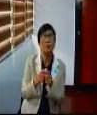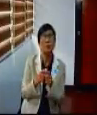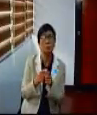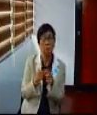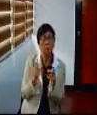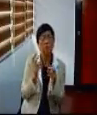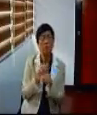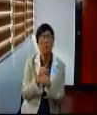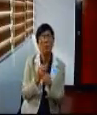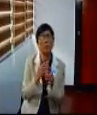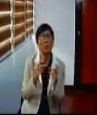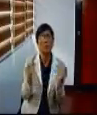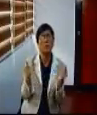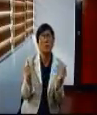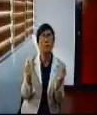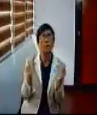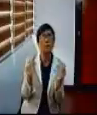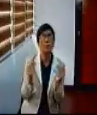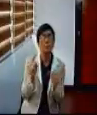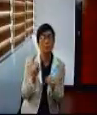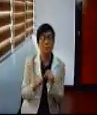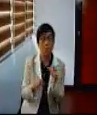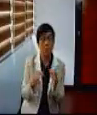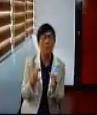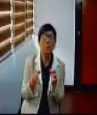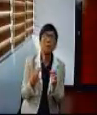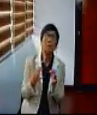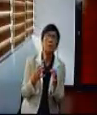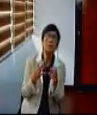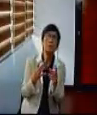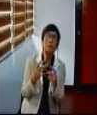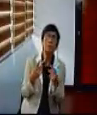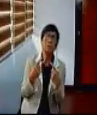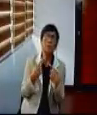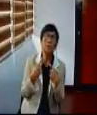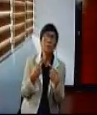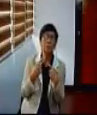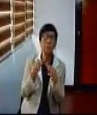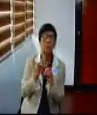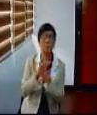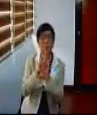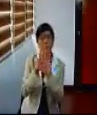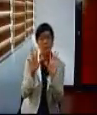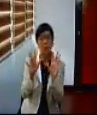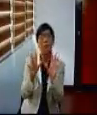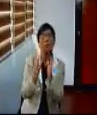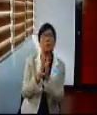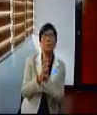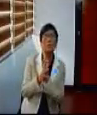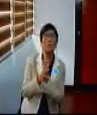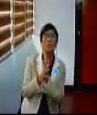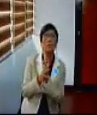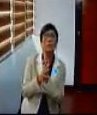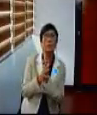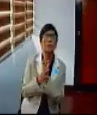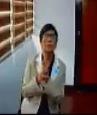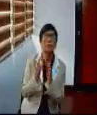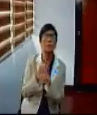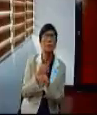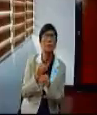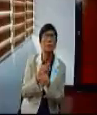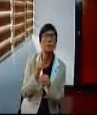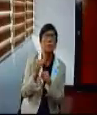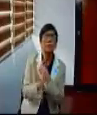it. So if you have a particular clear product made in one